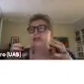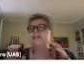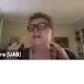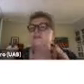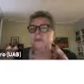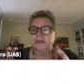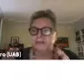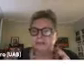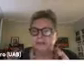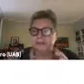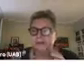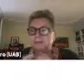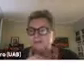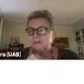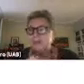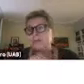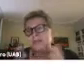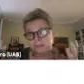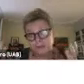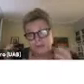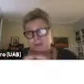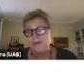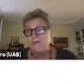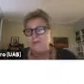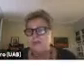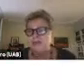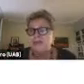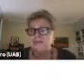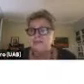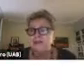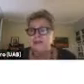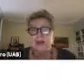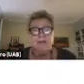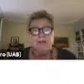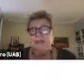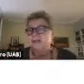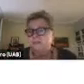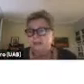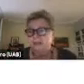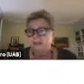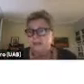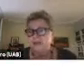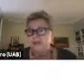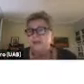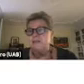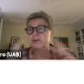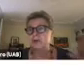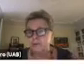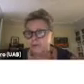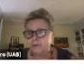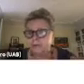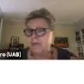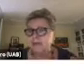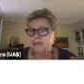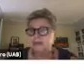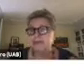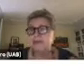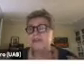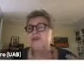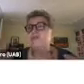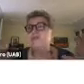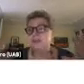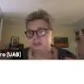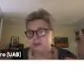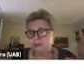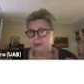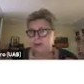the idea to me is that the metaphor to me was that media accessibility is going to explode because there is